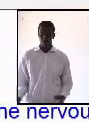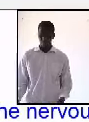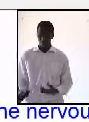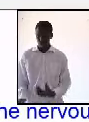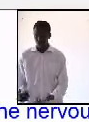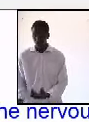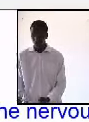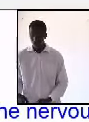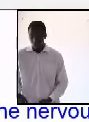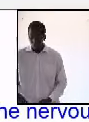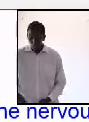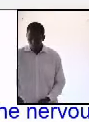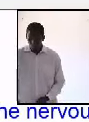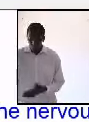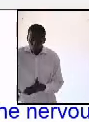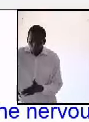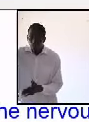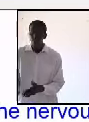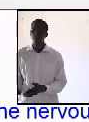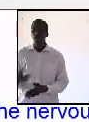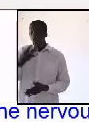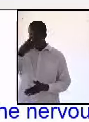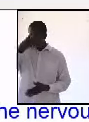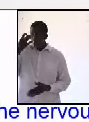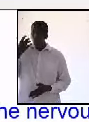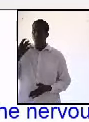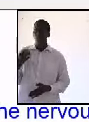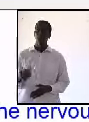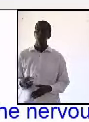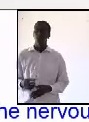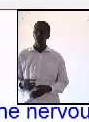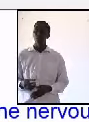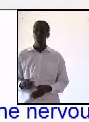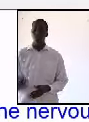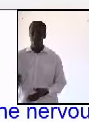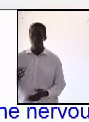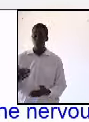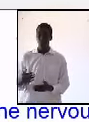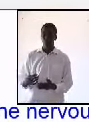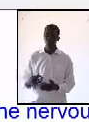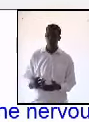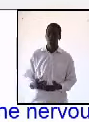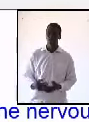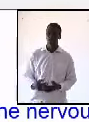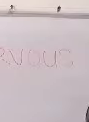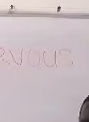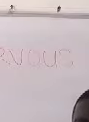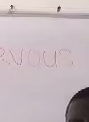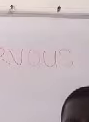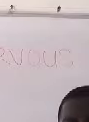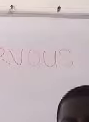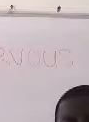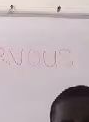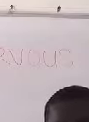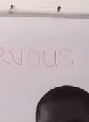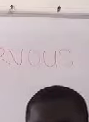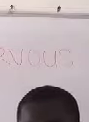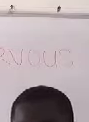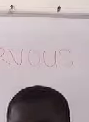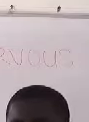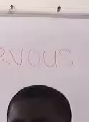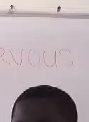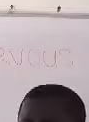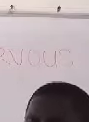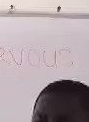heat, I'm receiving some forms of impulse. So to my own understanding, to me, I'll be advised by myself